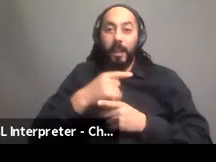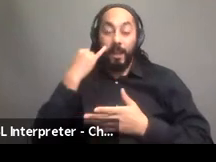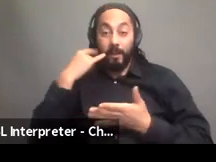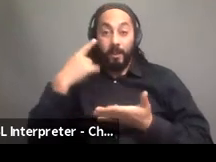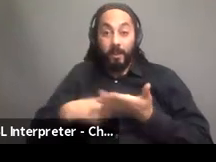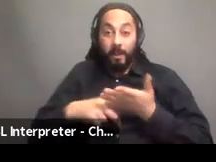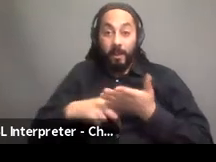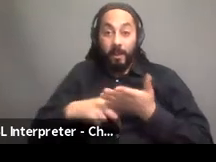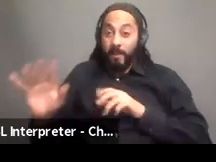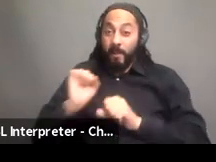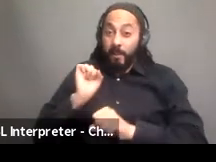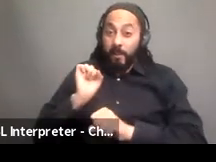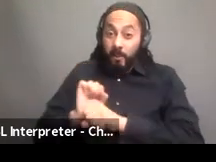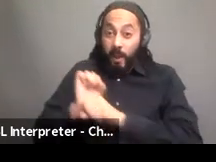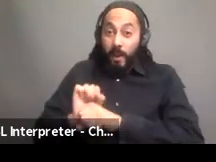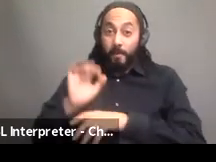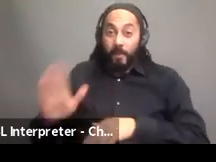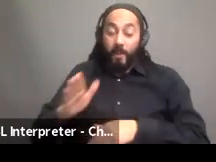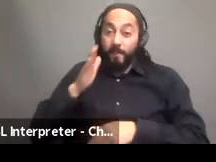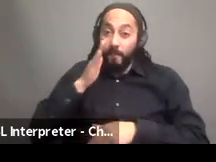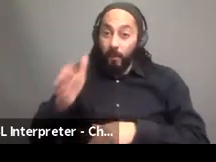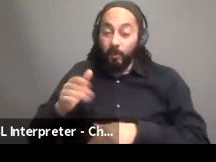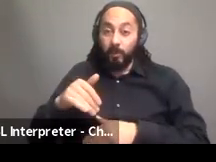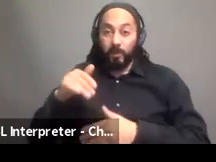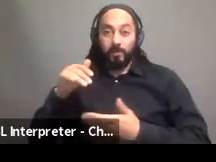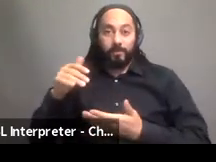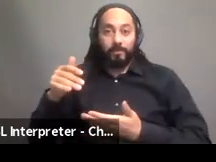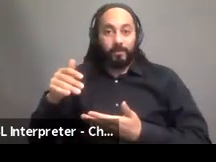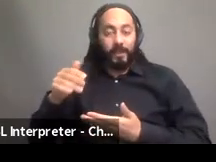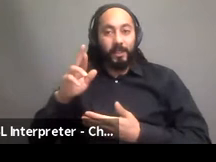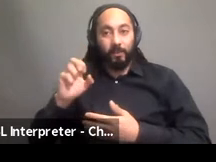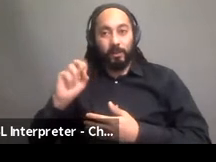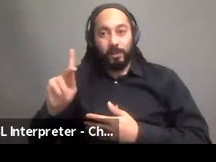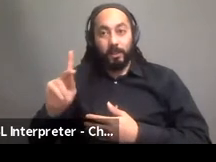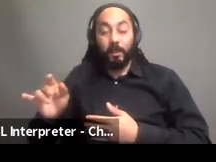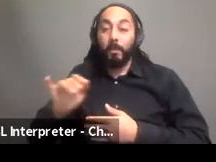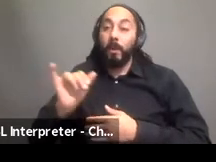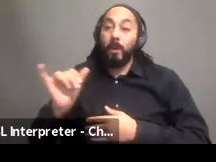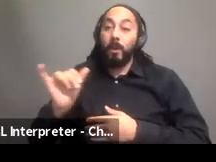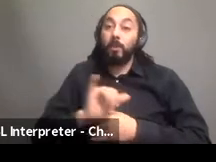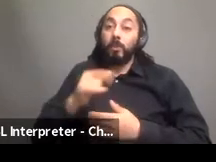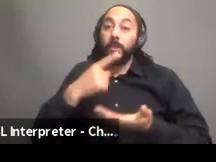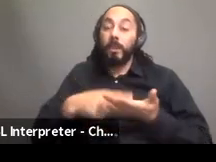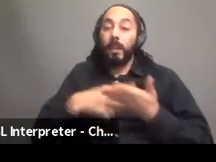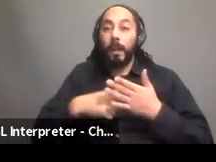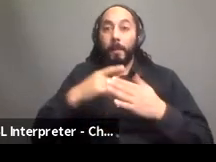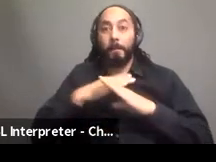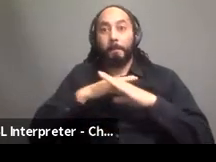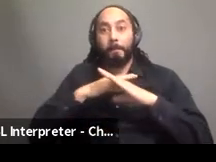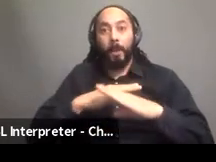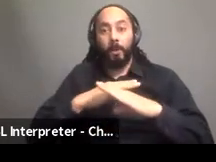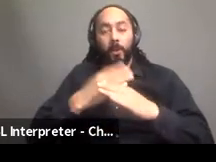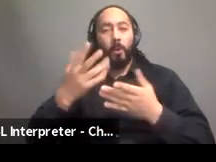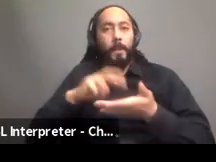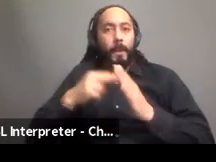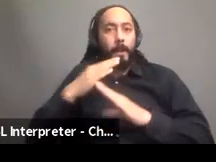livelihoods and their futures at risk. And then when we're talking about the barriers that are in place that may affect